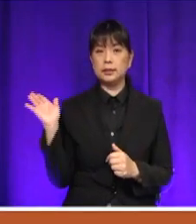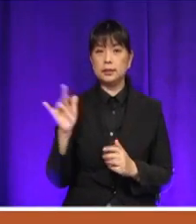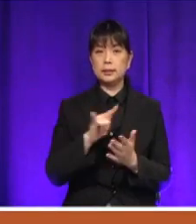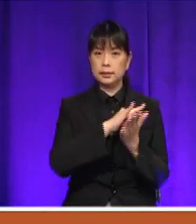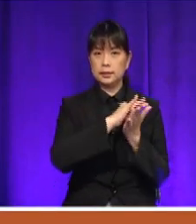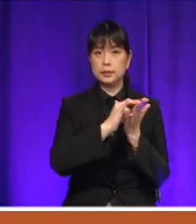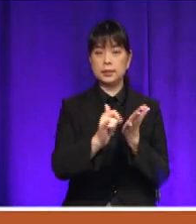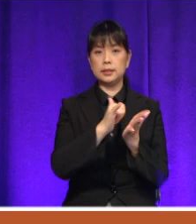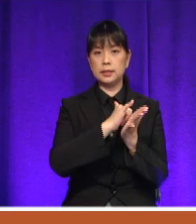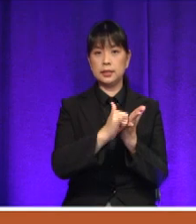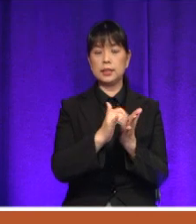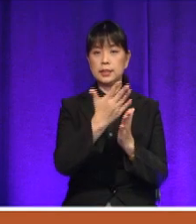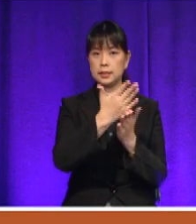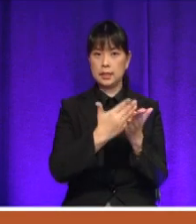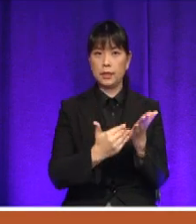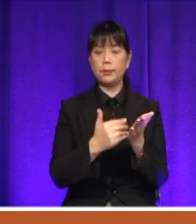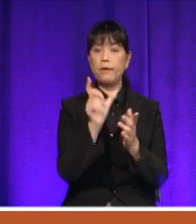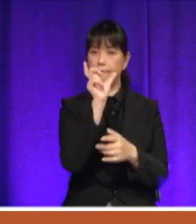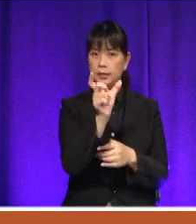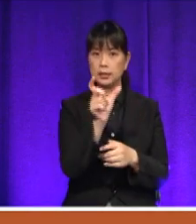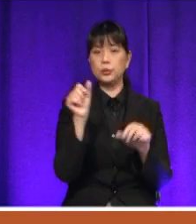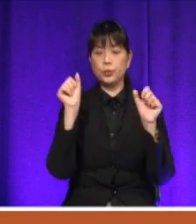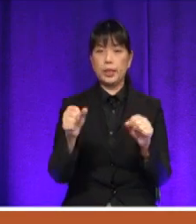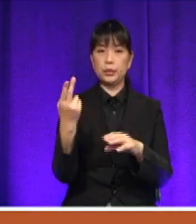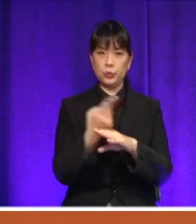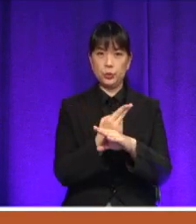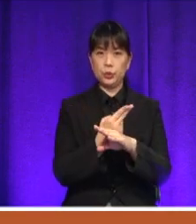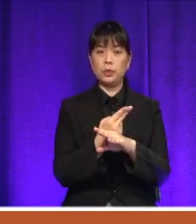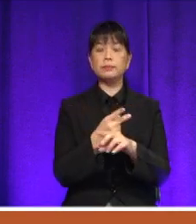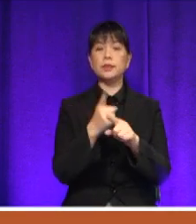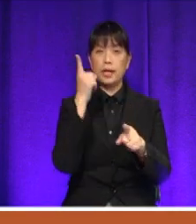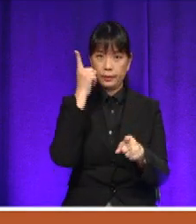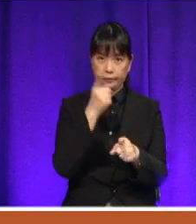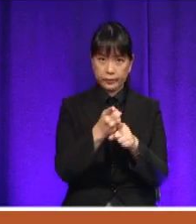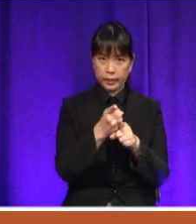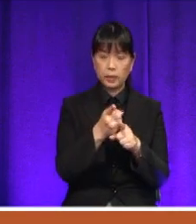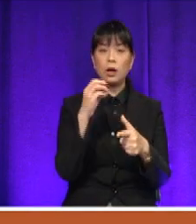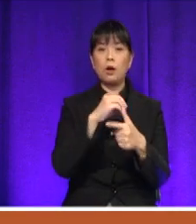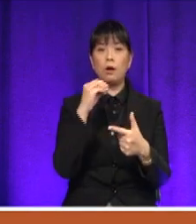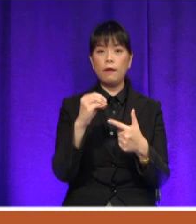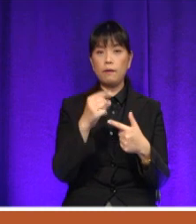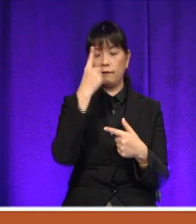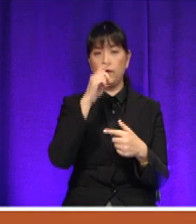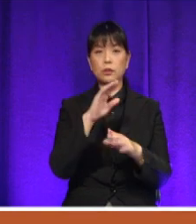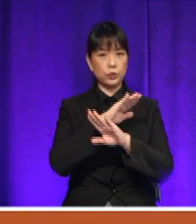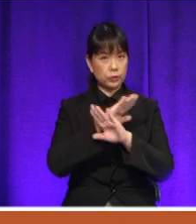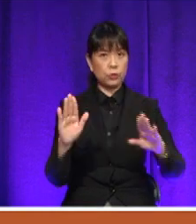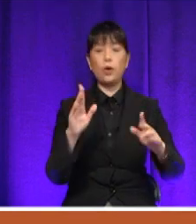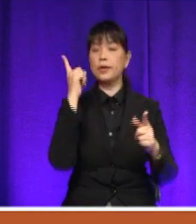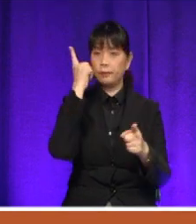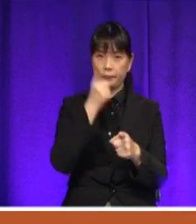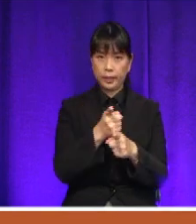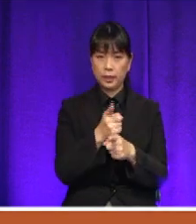your discussion. If you're going to agree, you can say, yes, I think you are right. If you want to refute, I beg